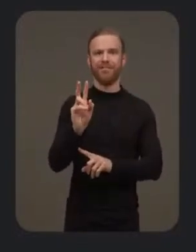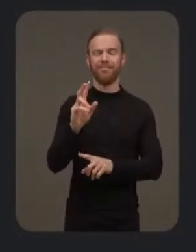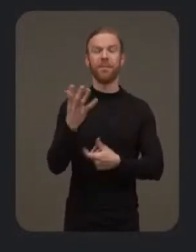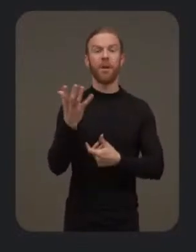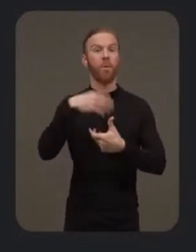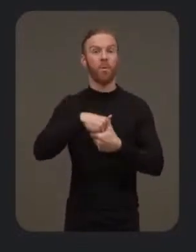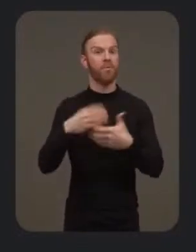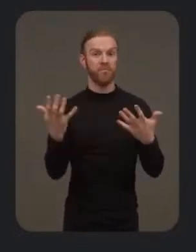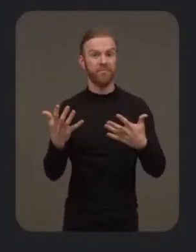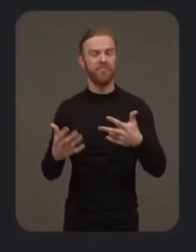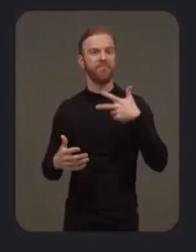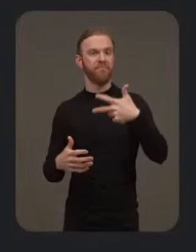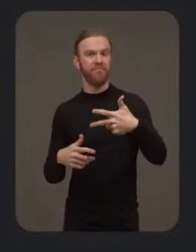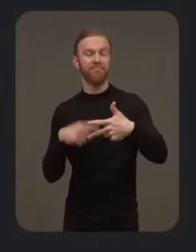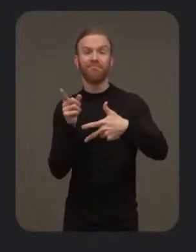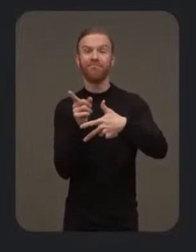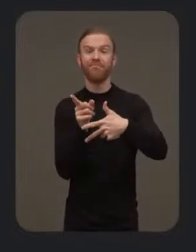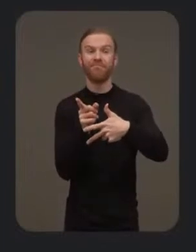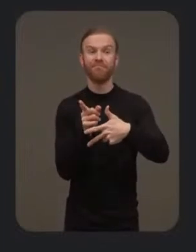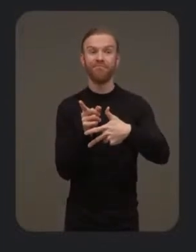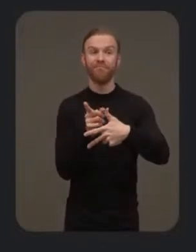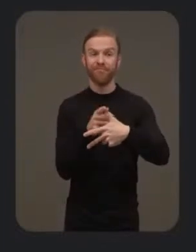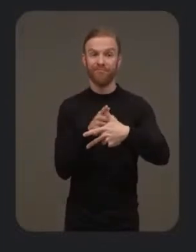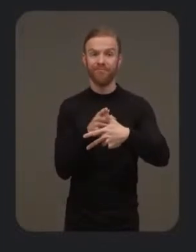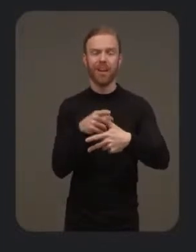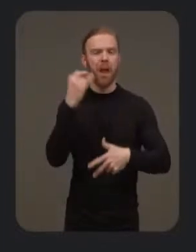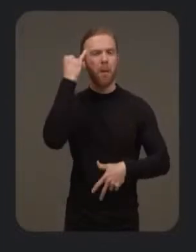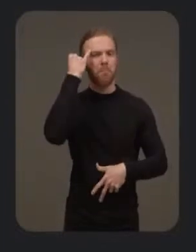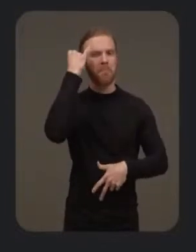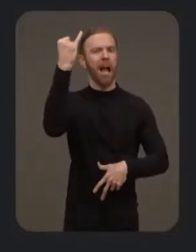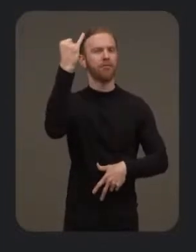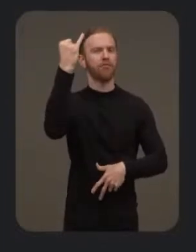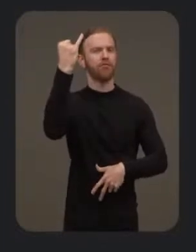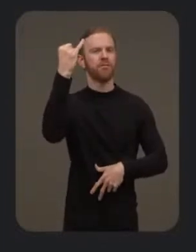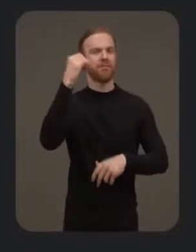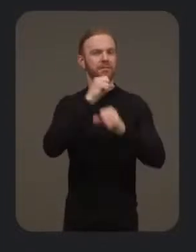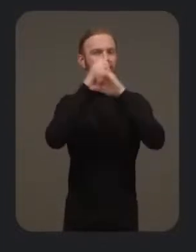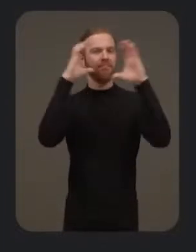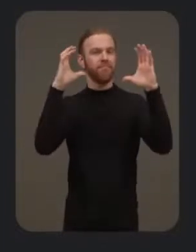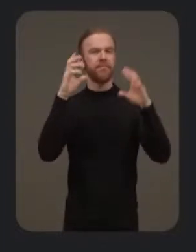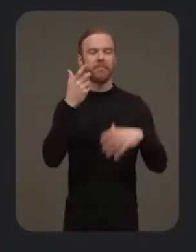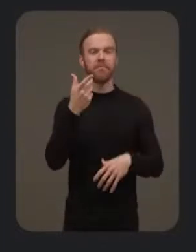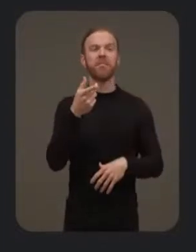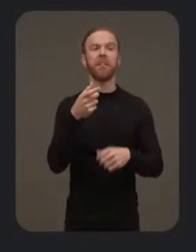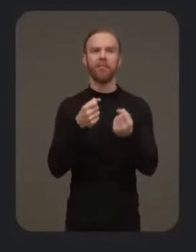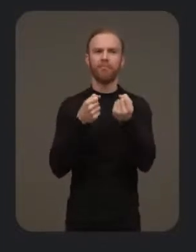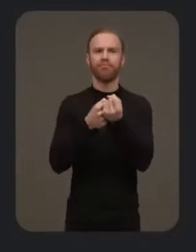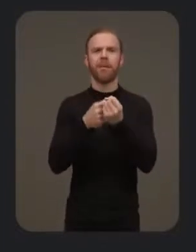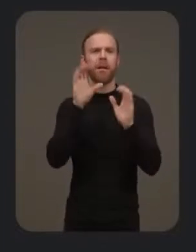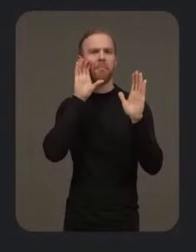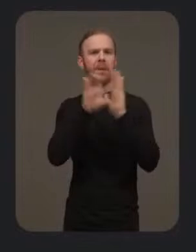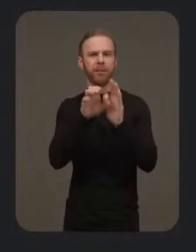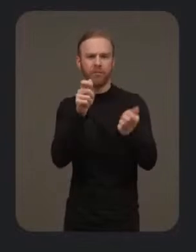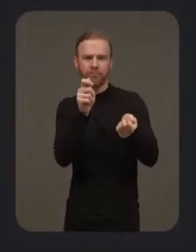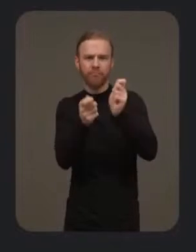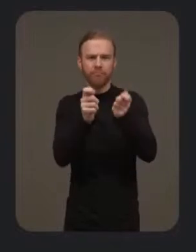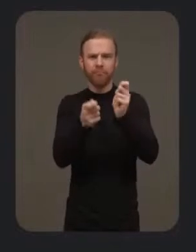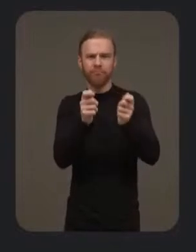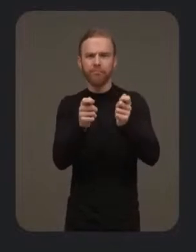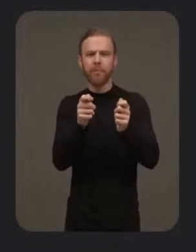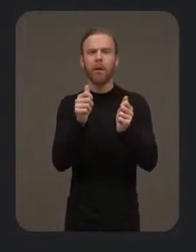Vertex, including Imagine, which powers image generation, editing,